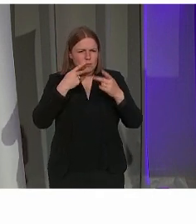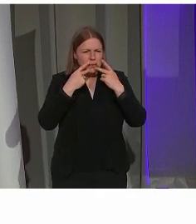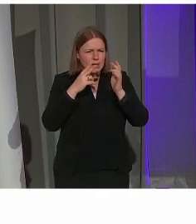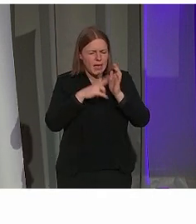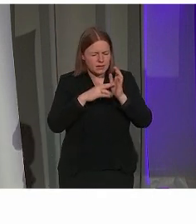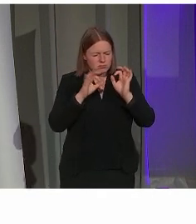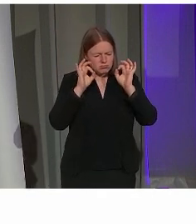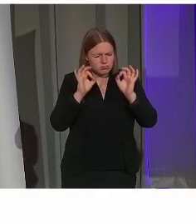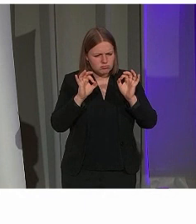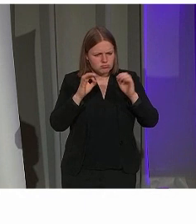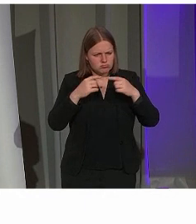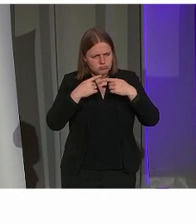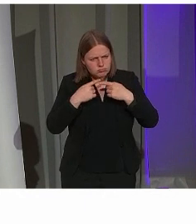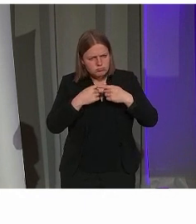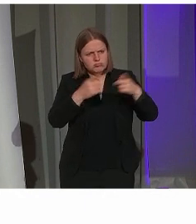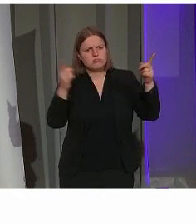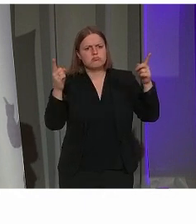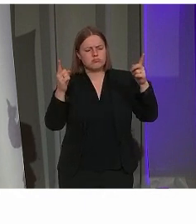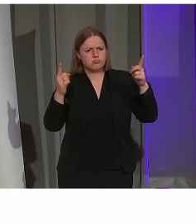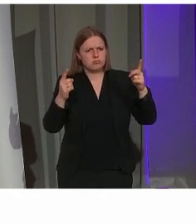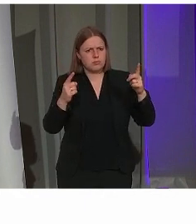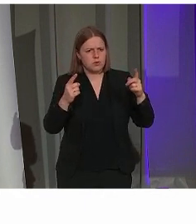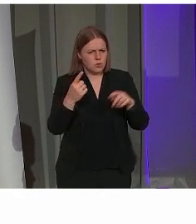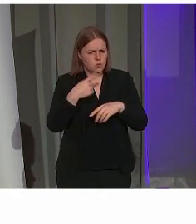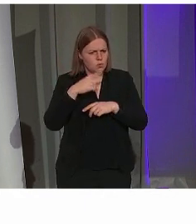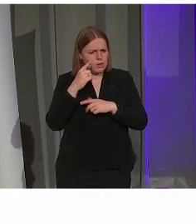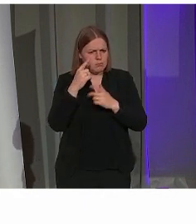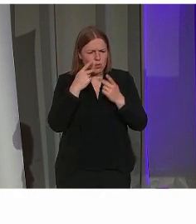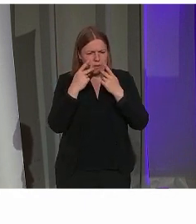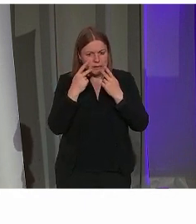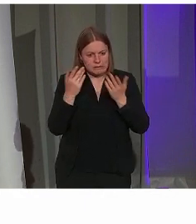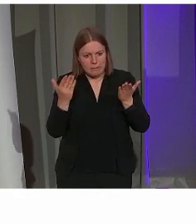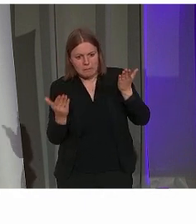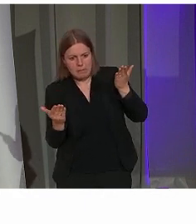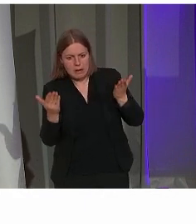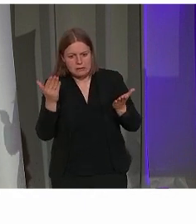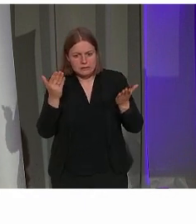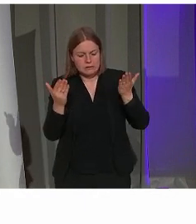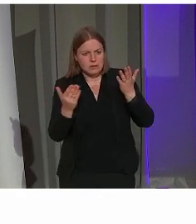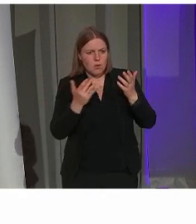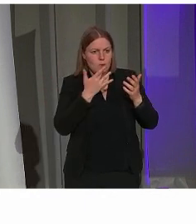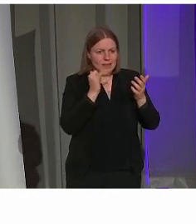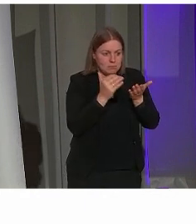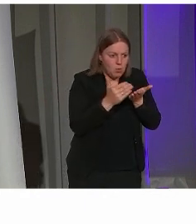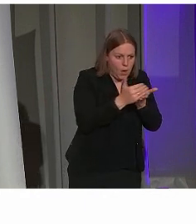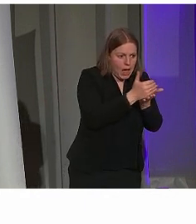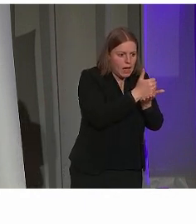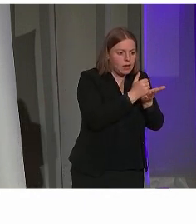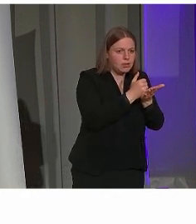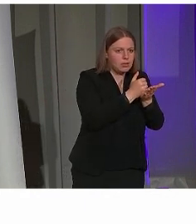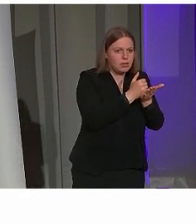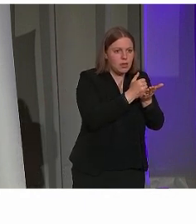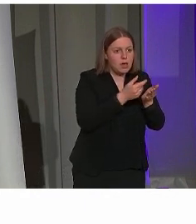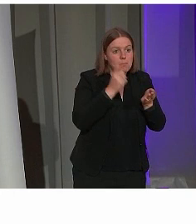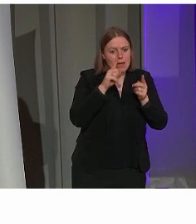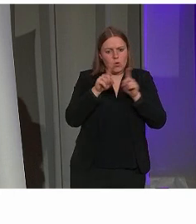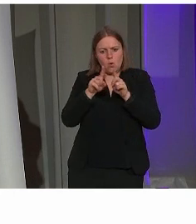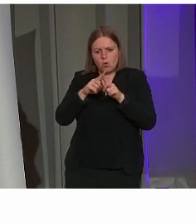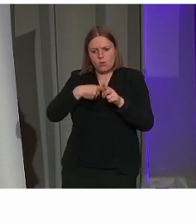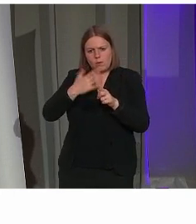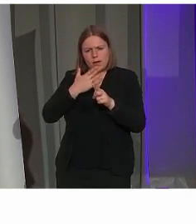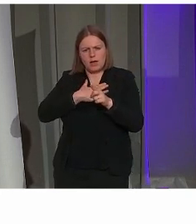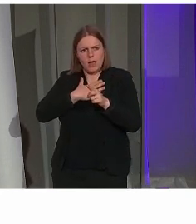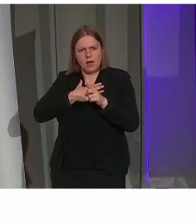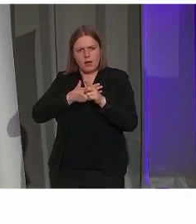set out the very delicate balance between conservation principles while at the same time aiming to honour